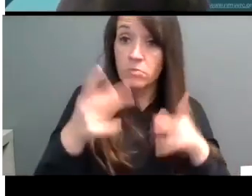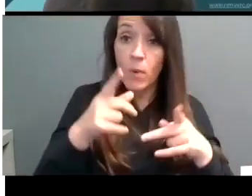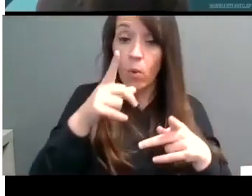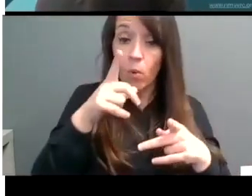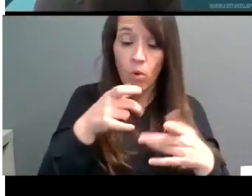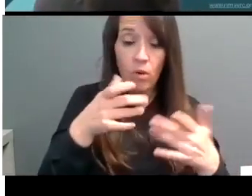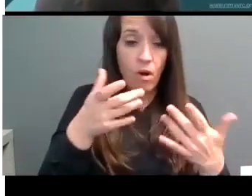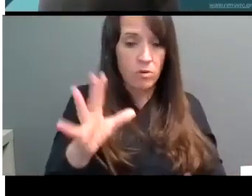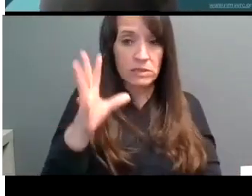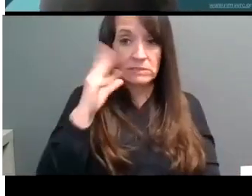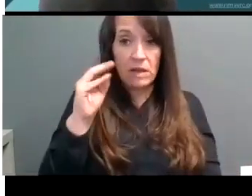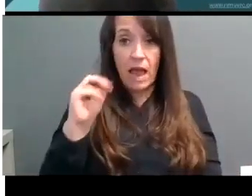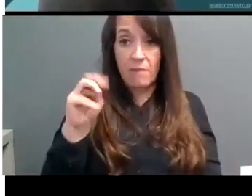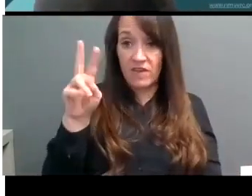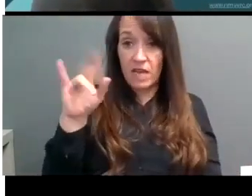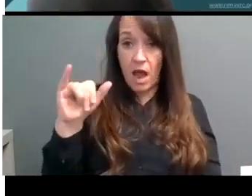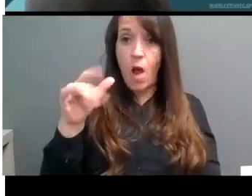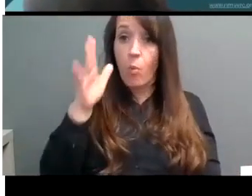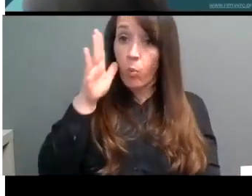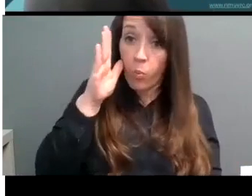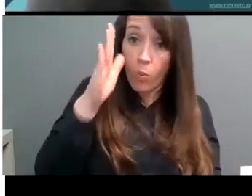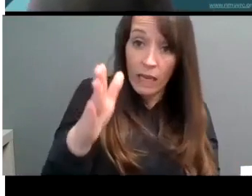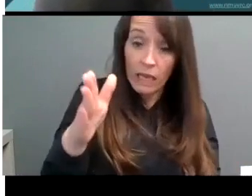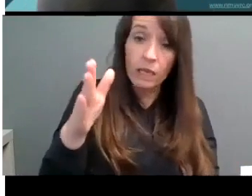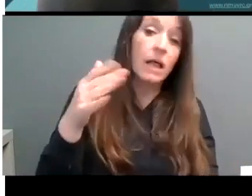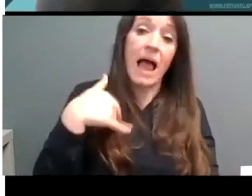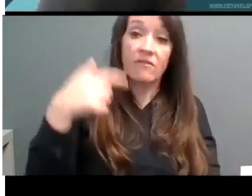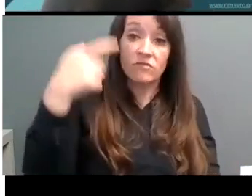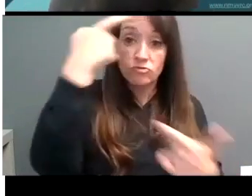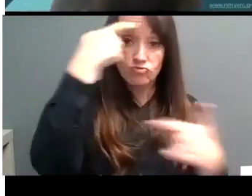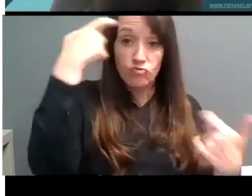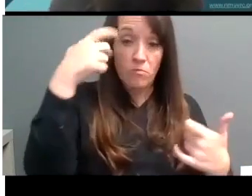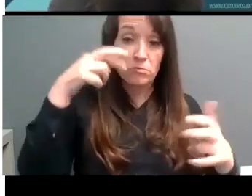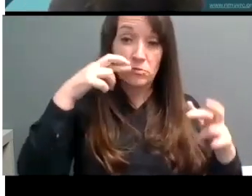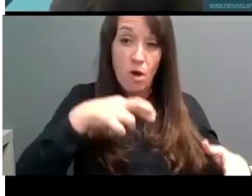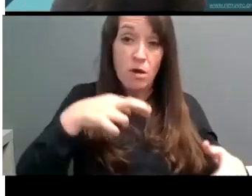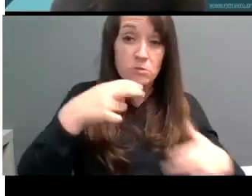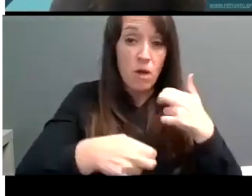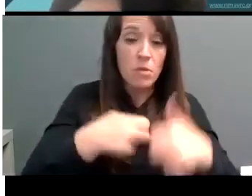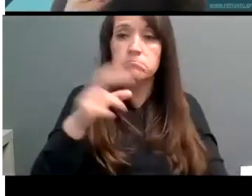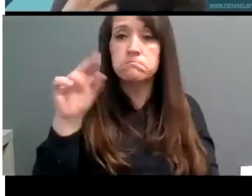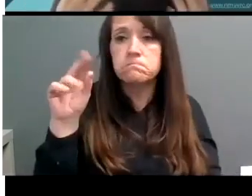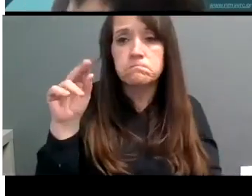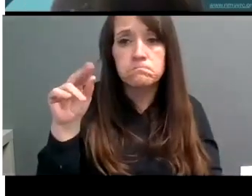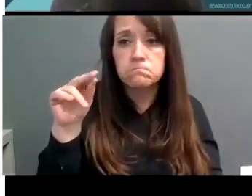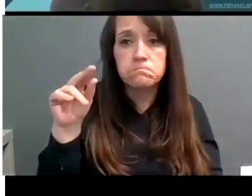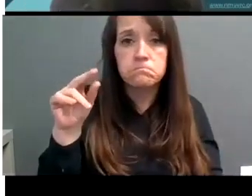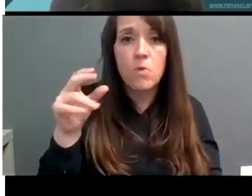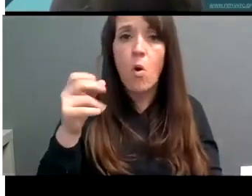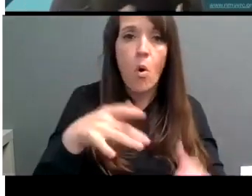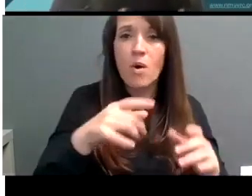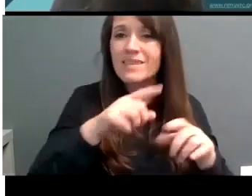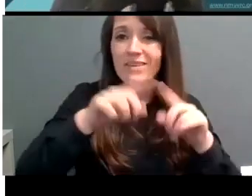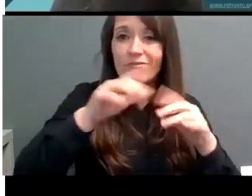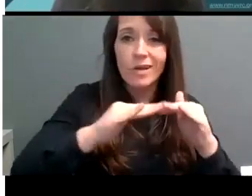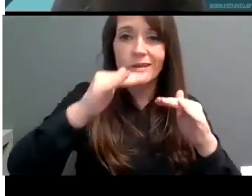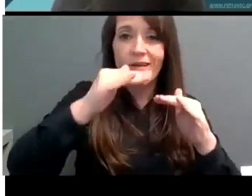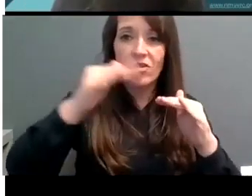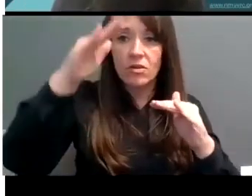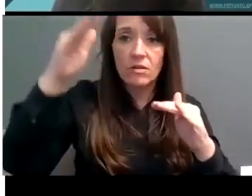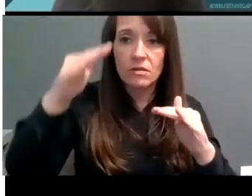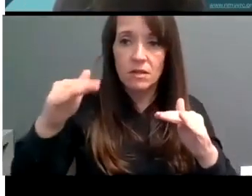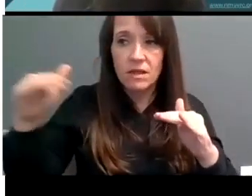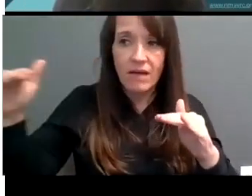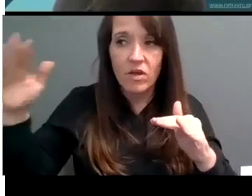trauma-related mental health concerns and may not develop them at the same level. So we really have to assess and figure out who is in